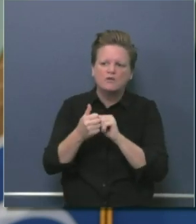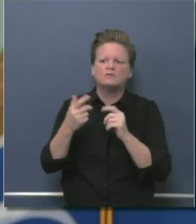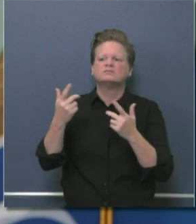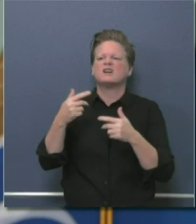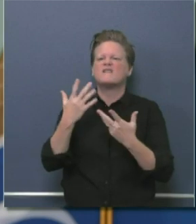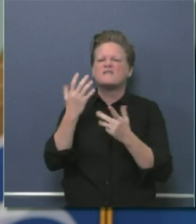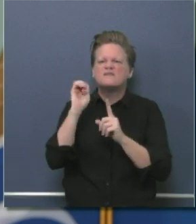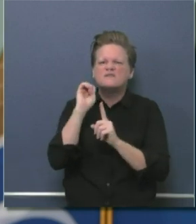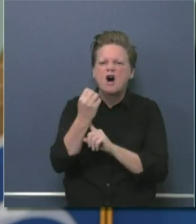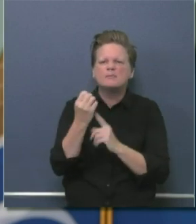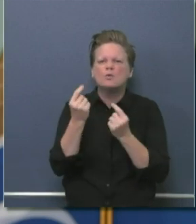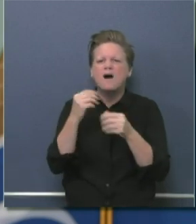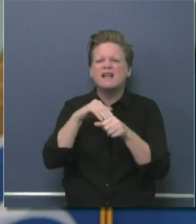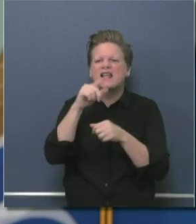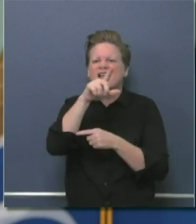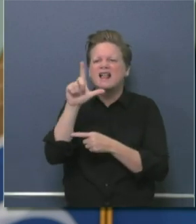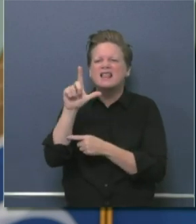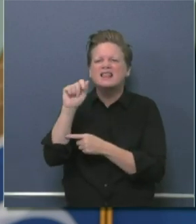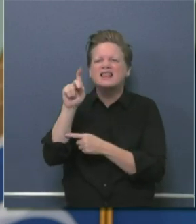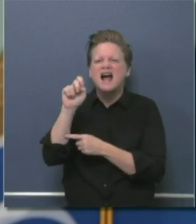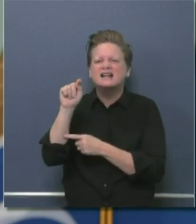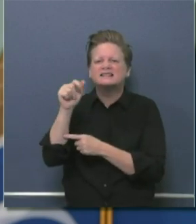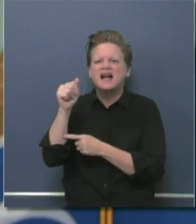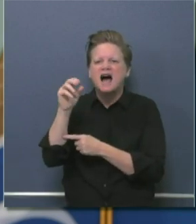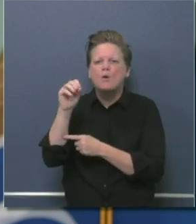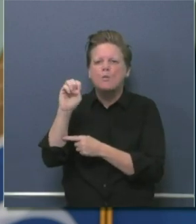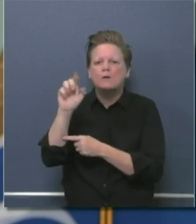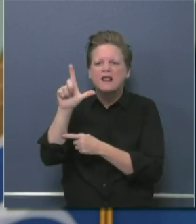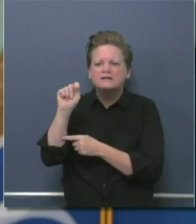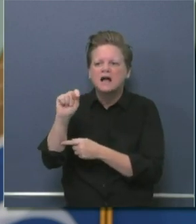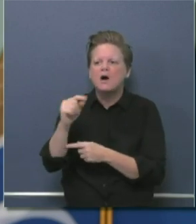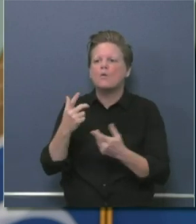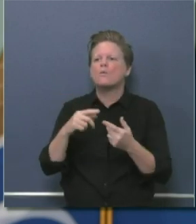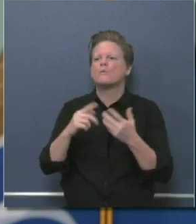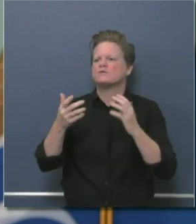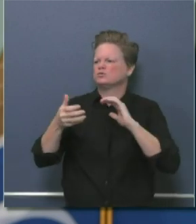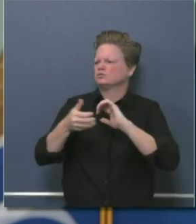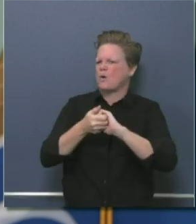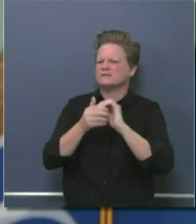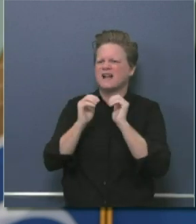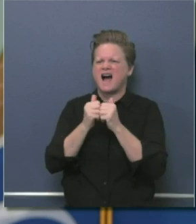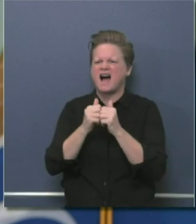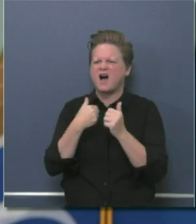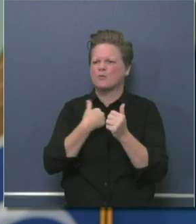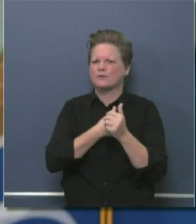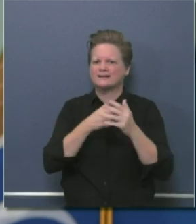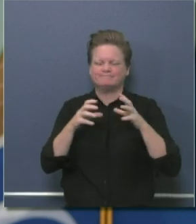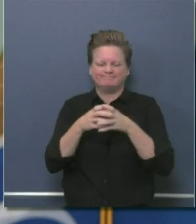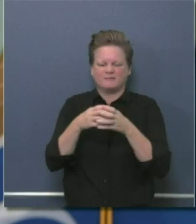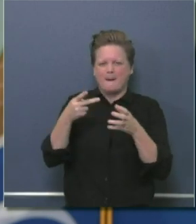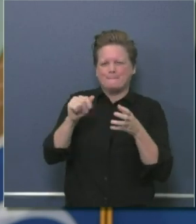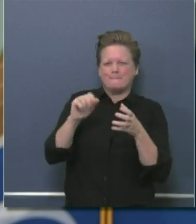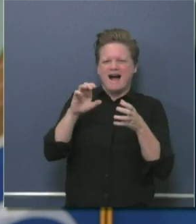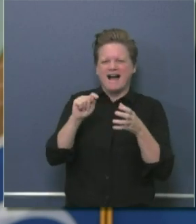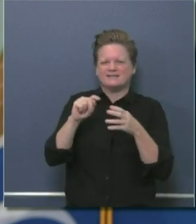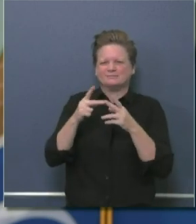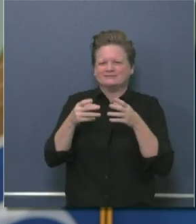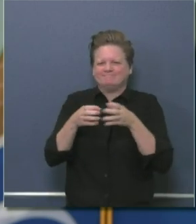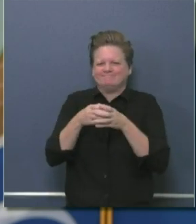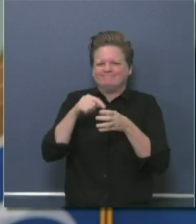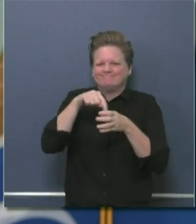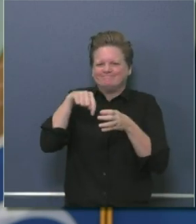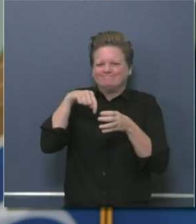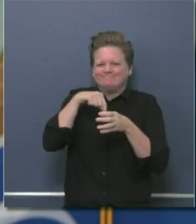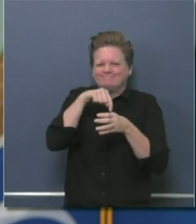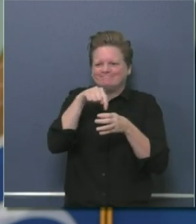Sisolak from Nevada, when they joined our PAC, they added even more in terms of insight. Notably, the issue of regionalism became front